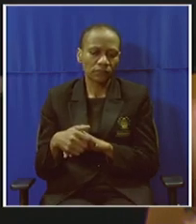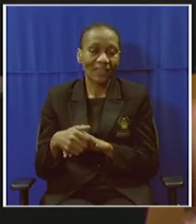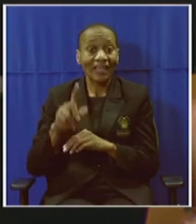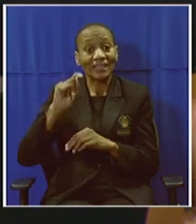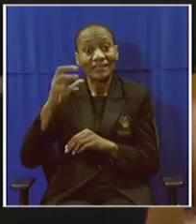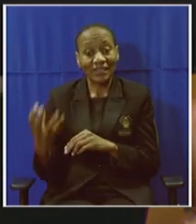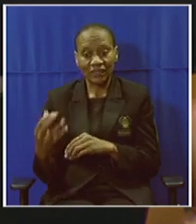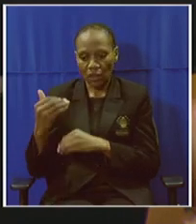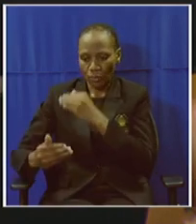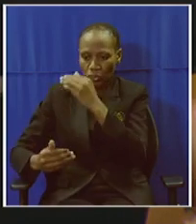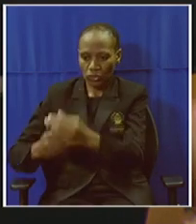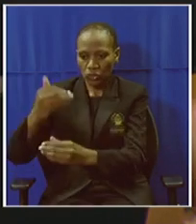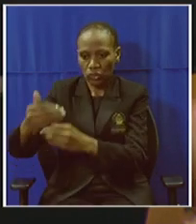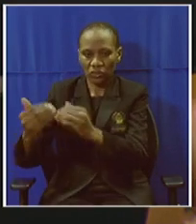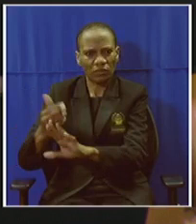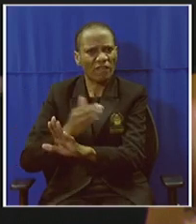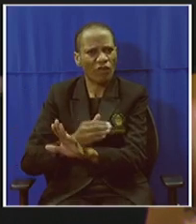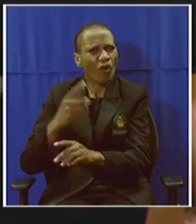processes before.